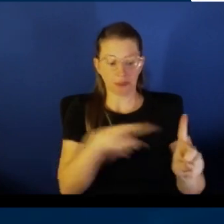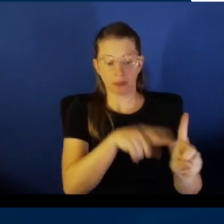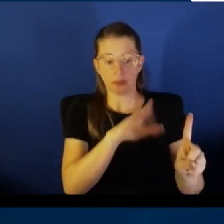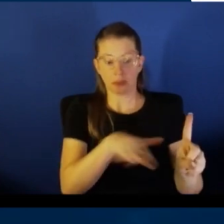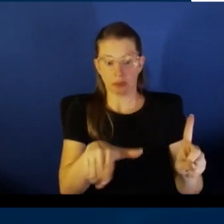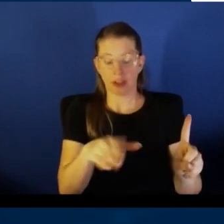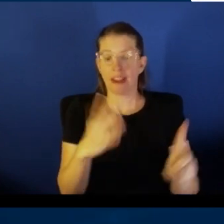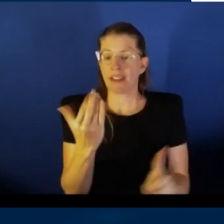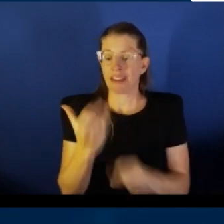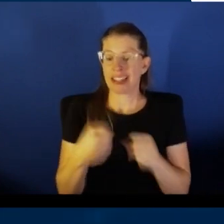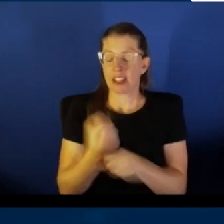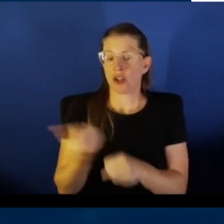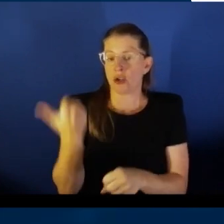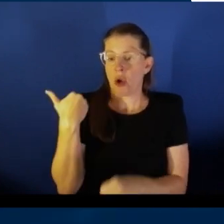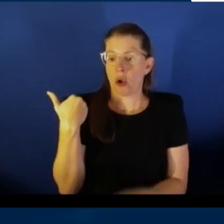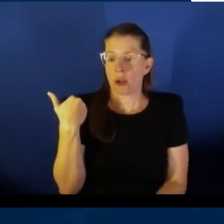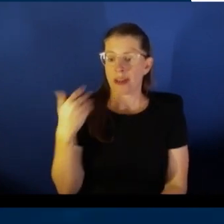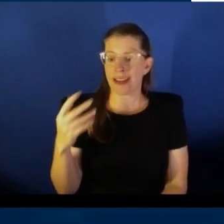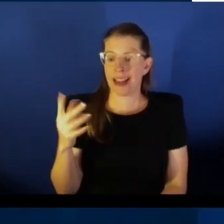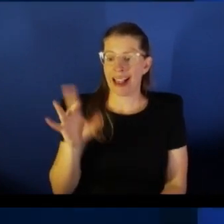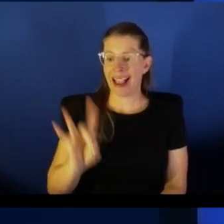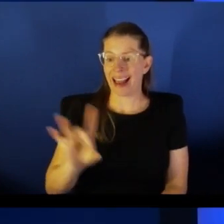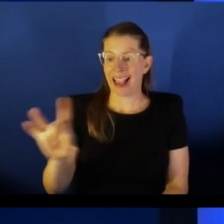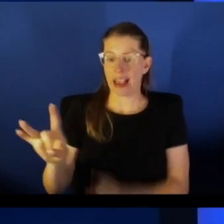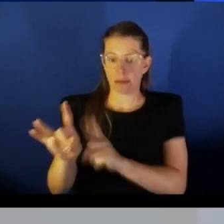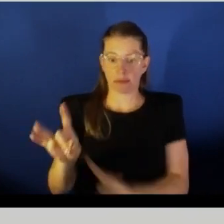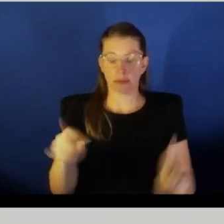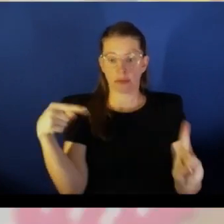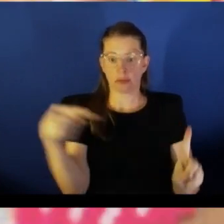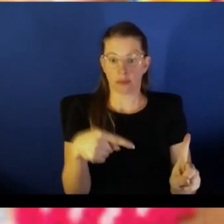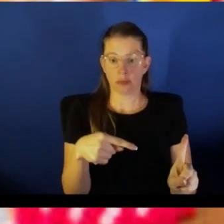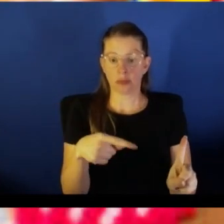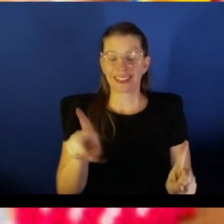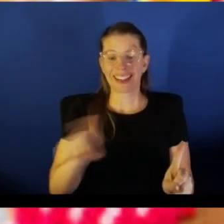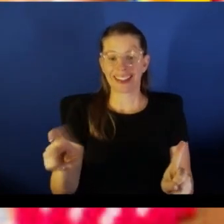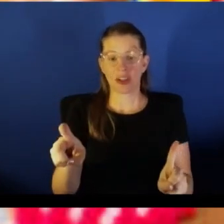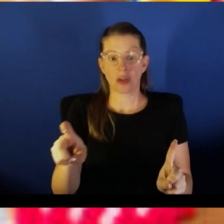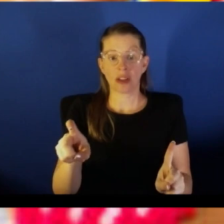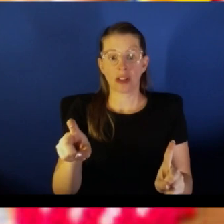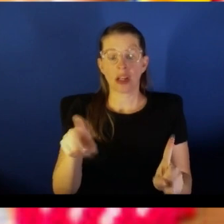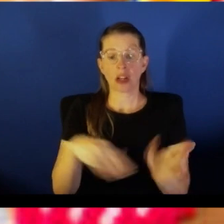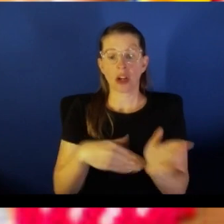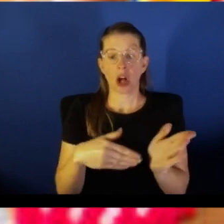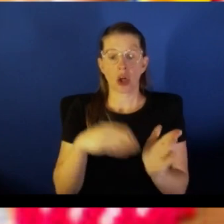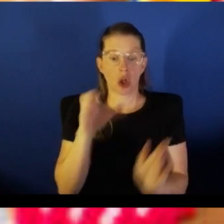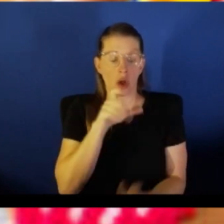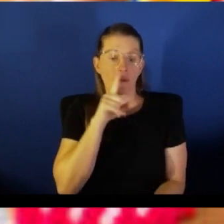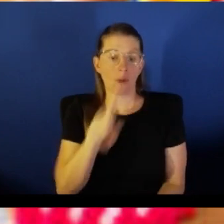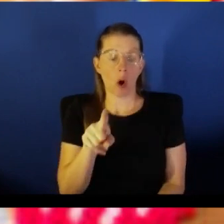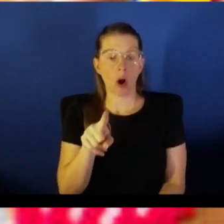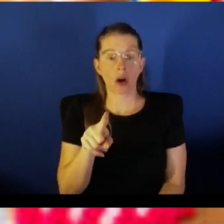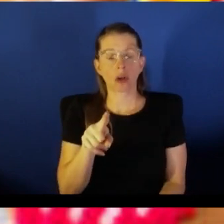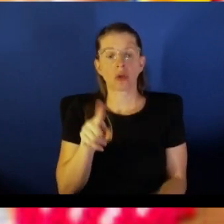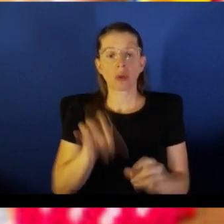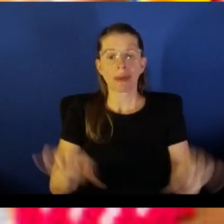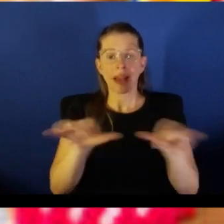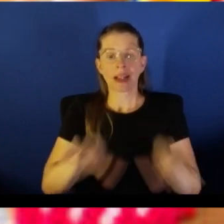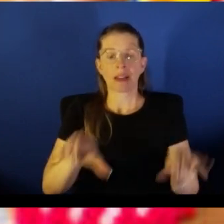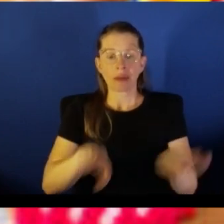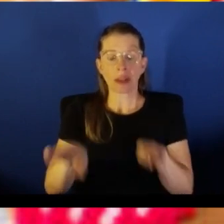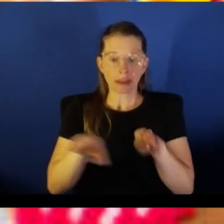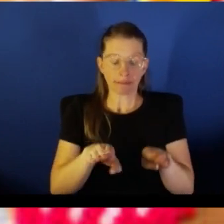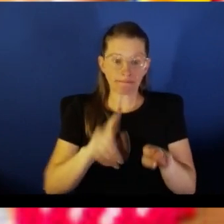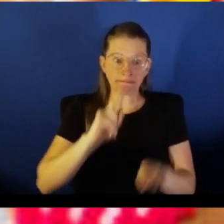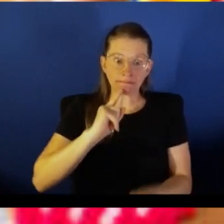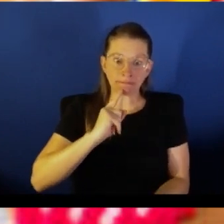ago, it was 1 in 88 children. To diagnose, doctors look for repetitive behaviors and things like intense